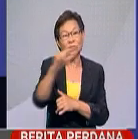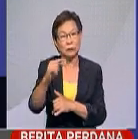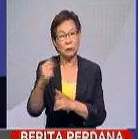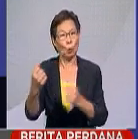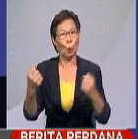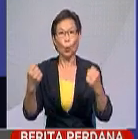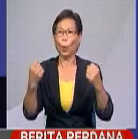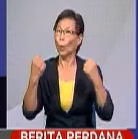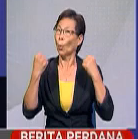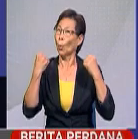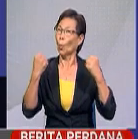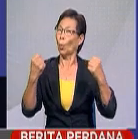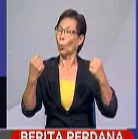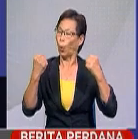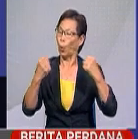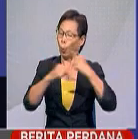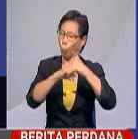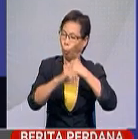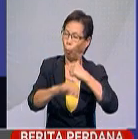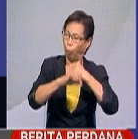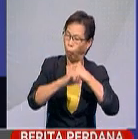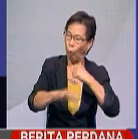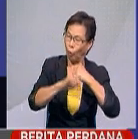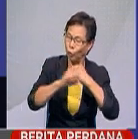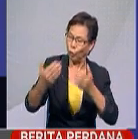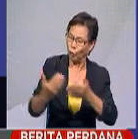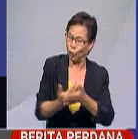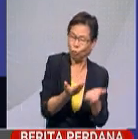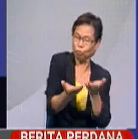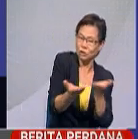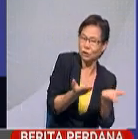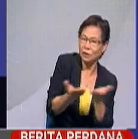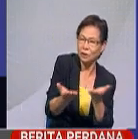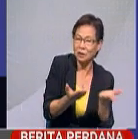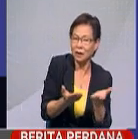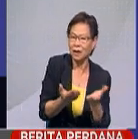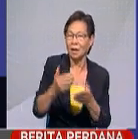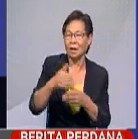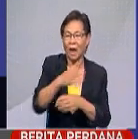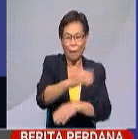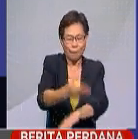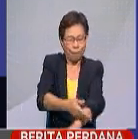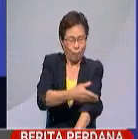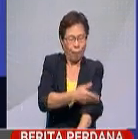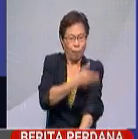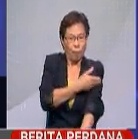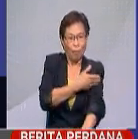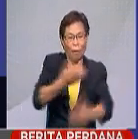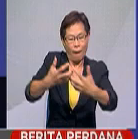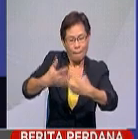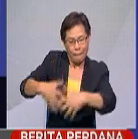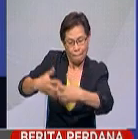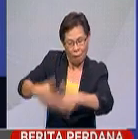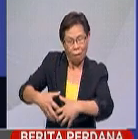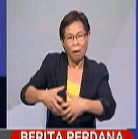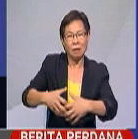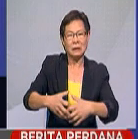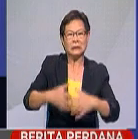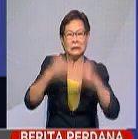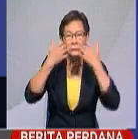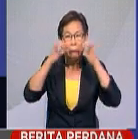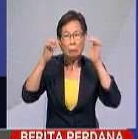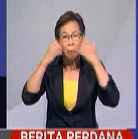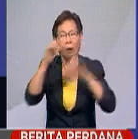power to promote an array of new services, improve our manufacturing